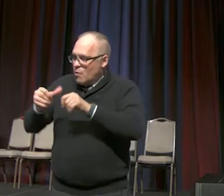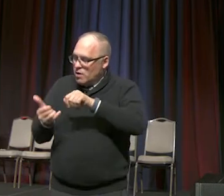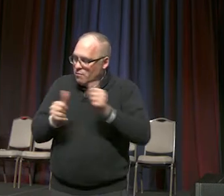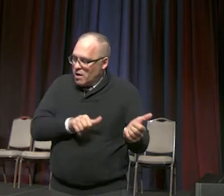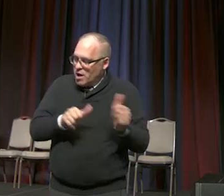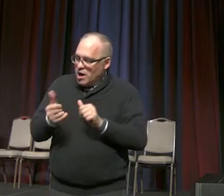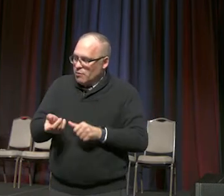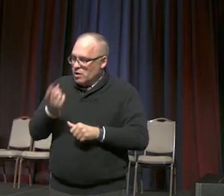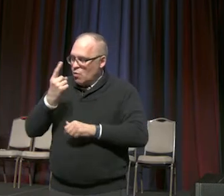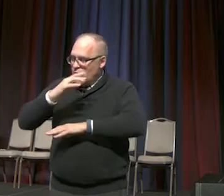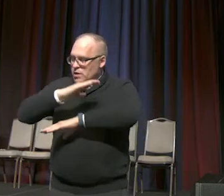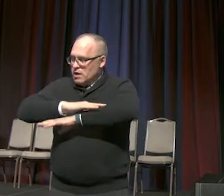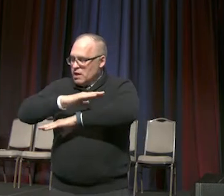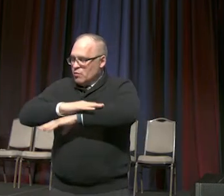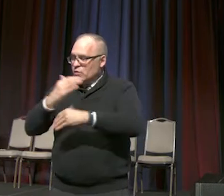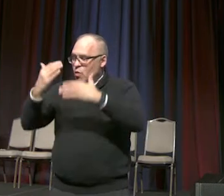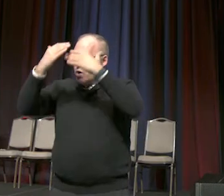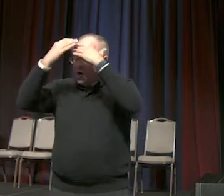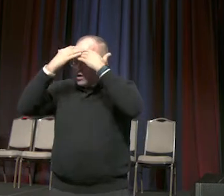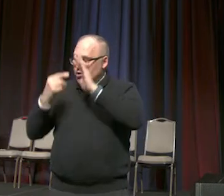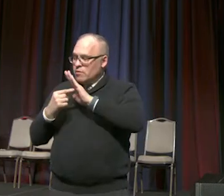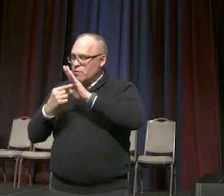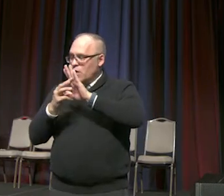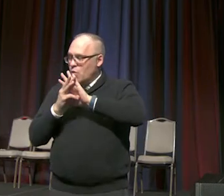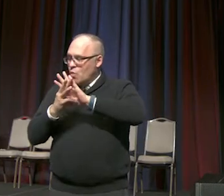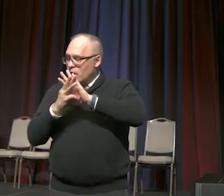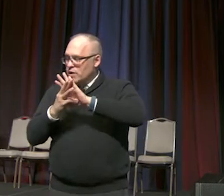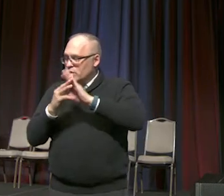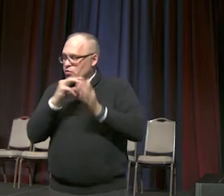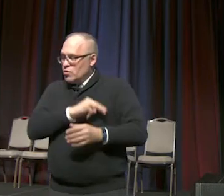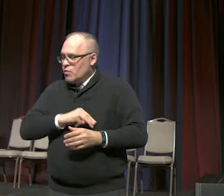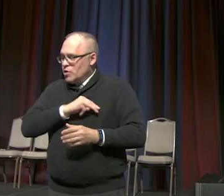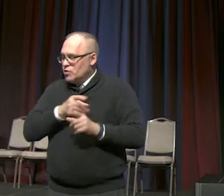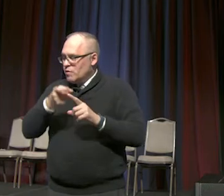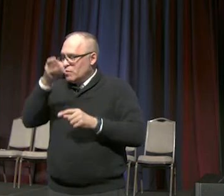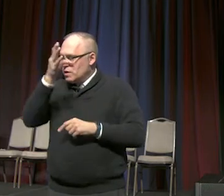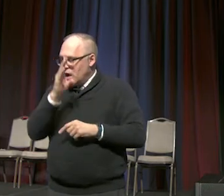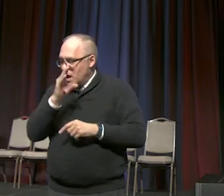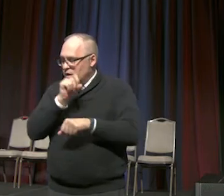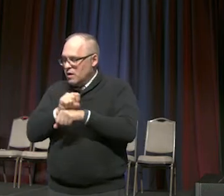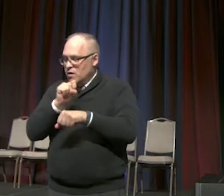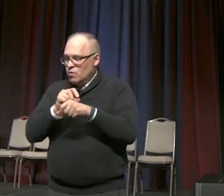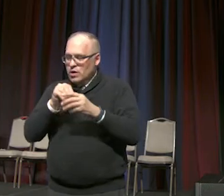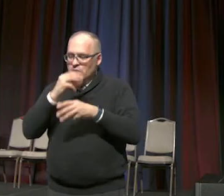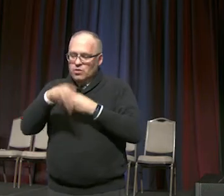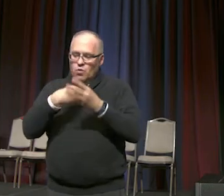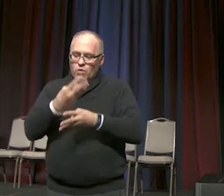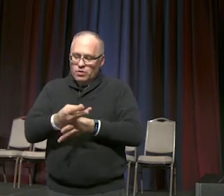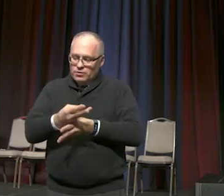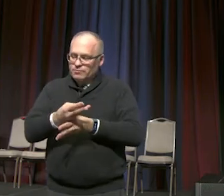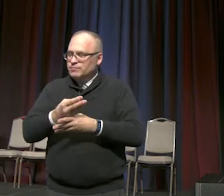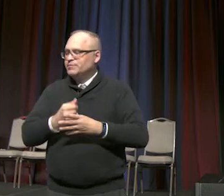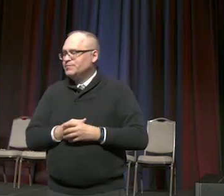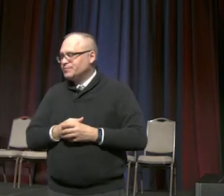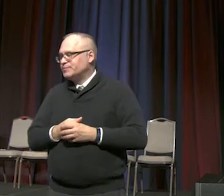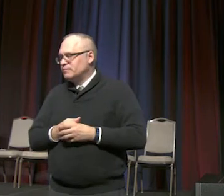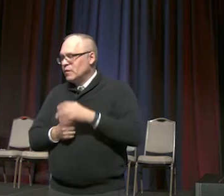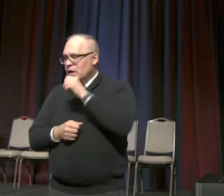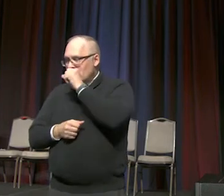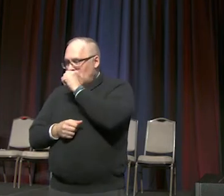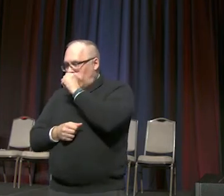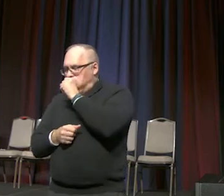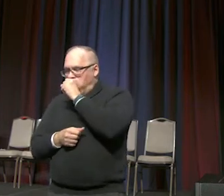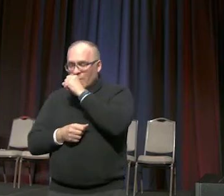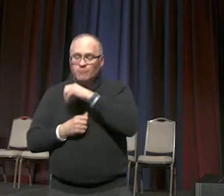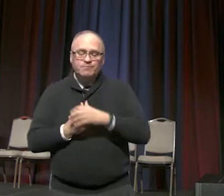table, ordination bears witness to the mission of God at work in the world.